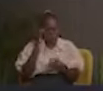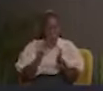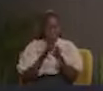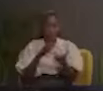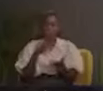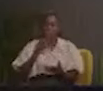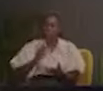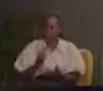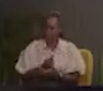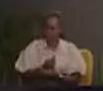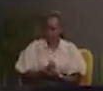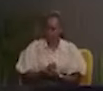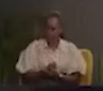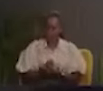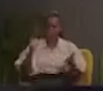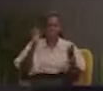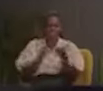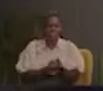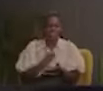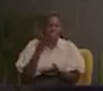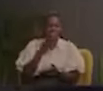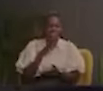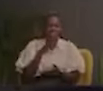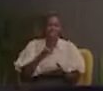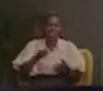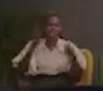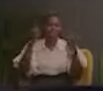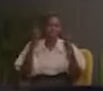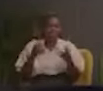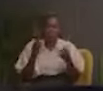us that there are many